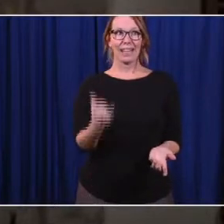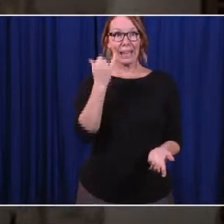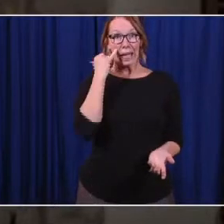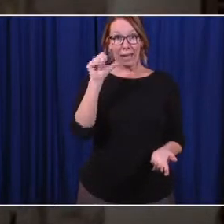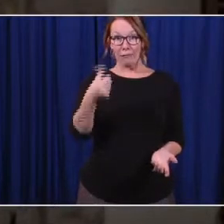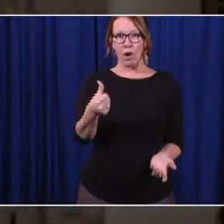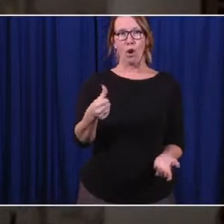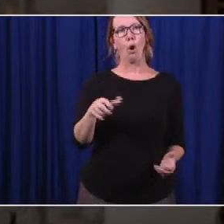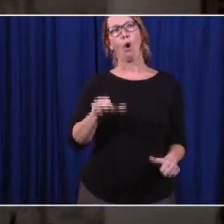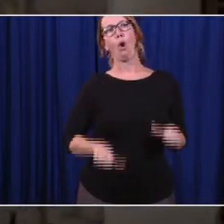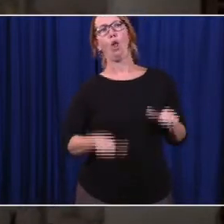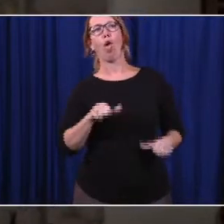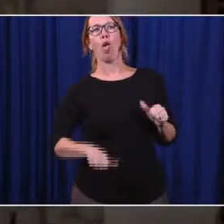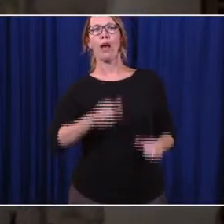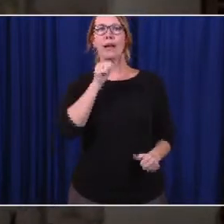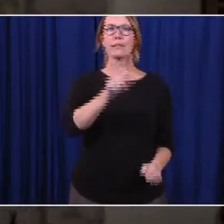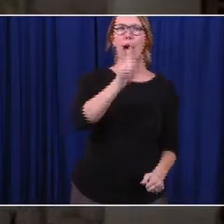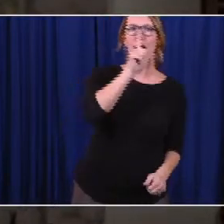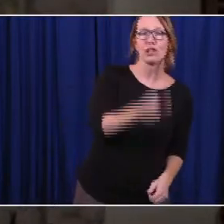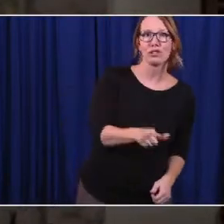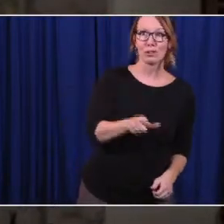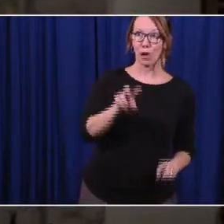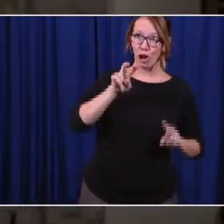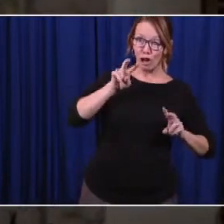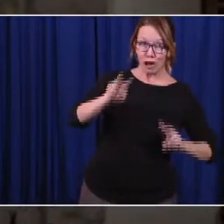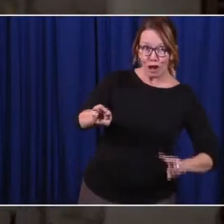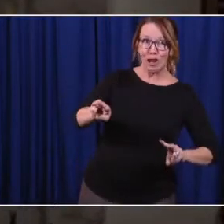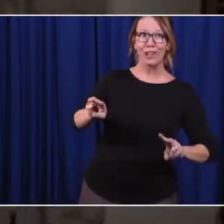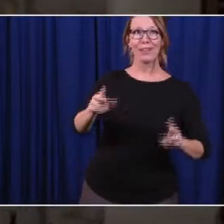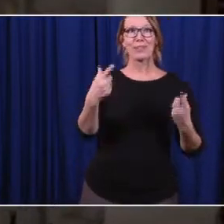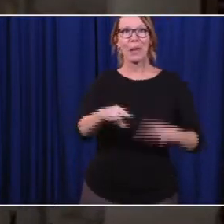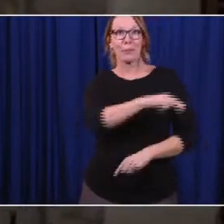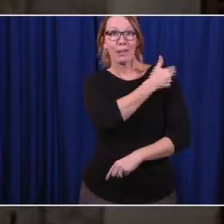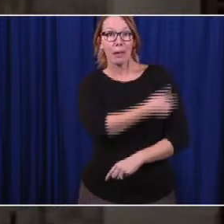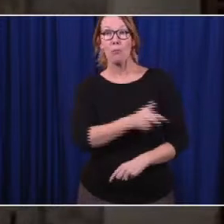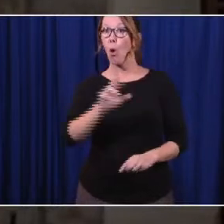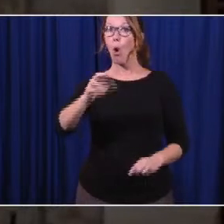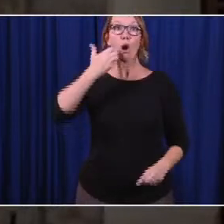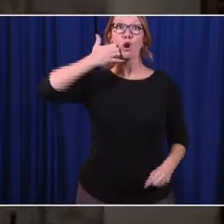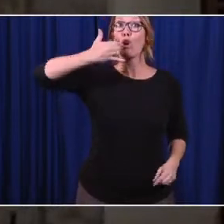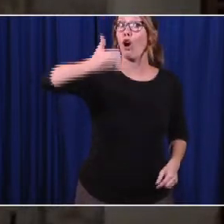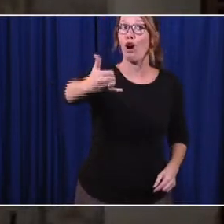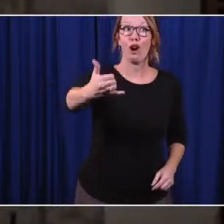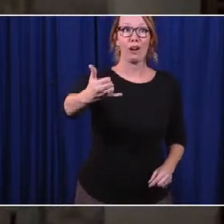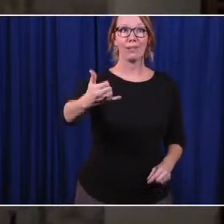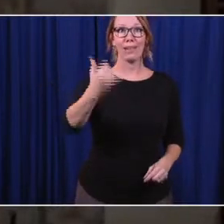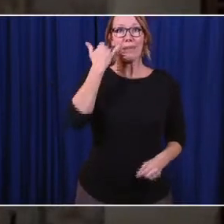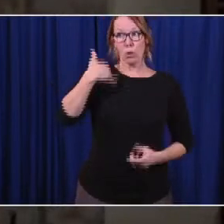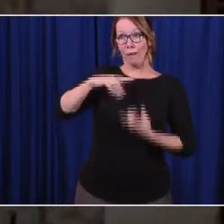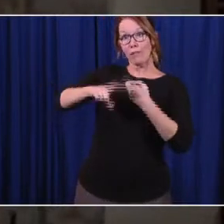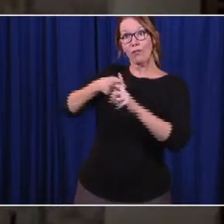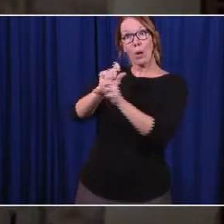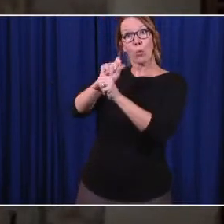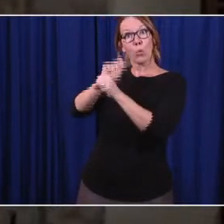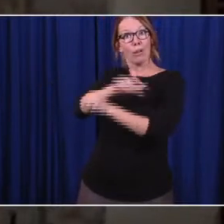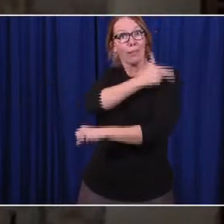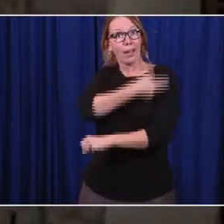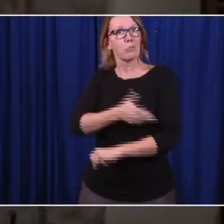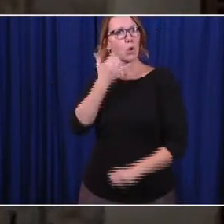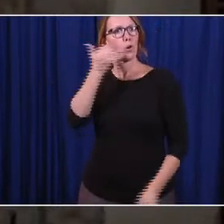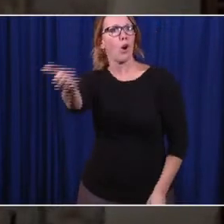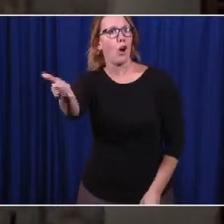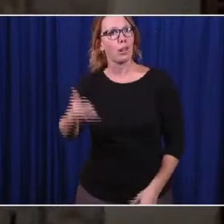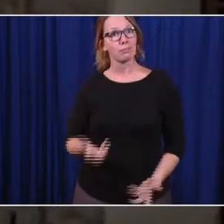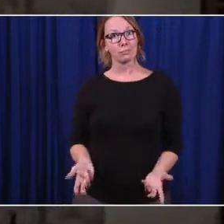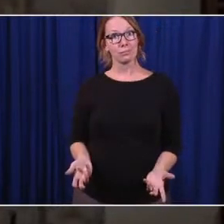look at the hospitals, what's happening to the hospitals. Better yet, pick up the phone. If you got a friend who works in a hospital, call him at